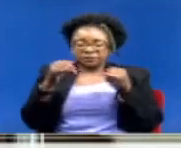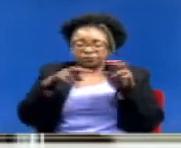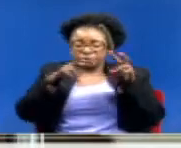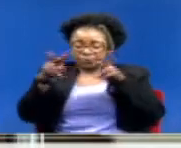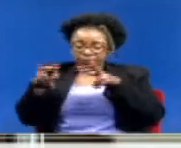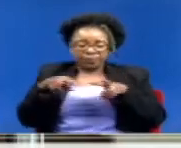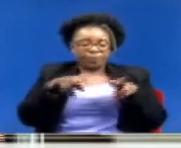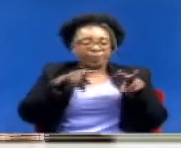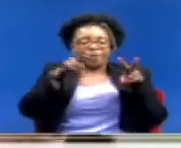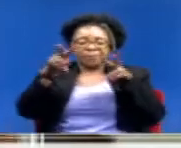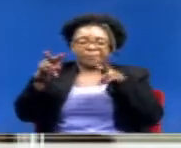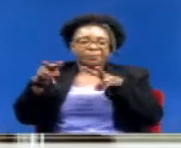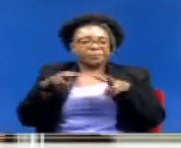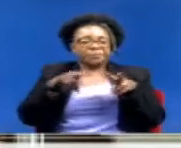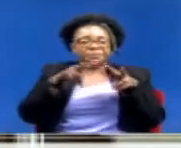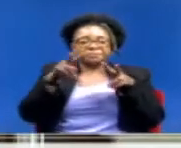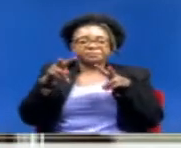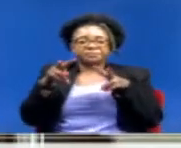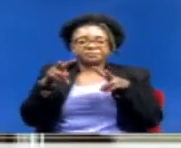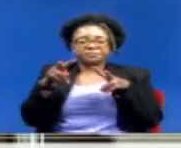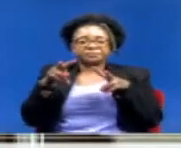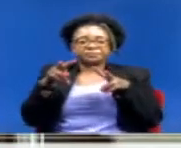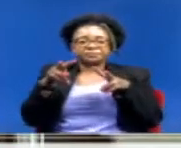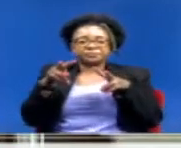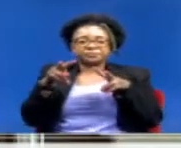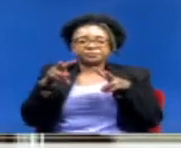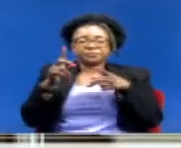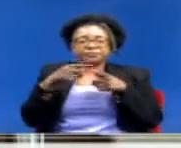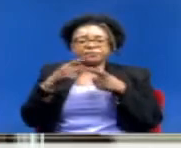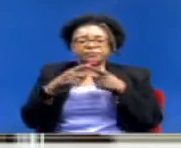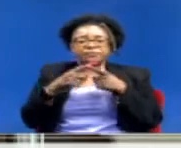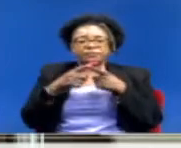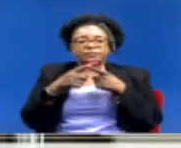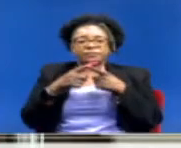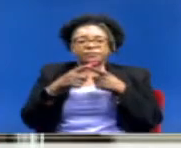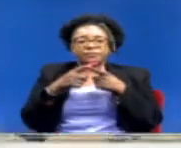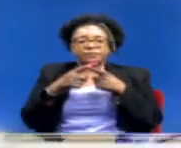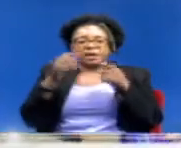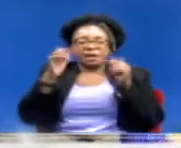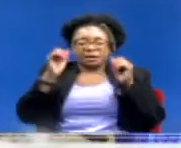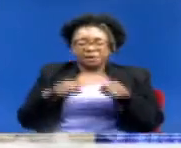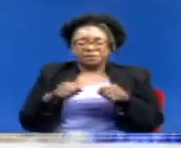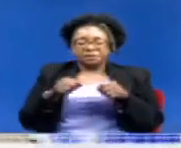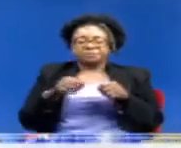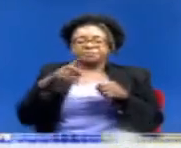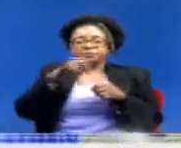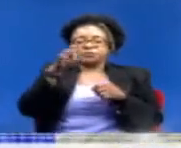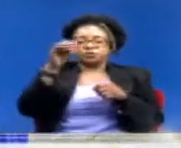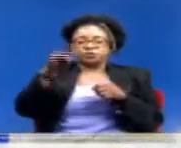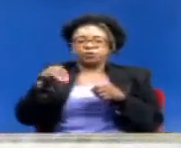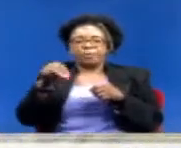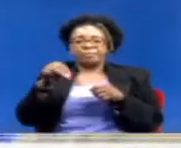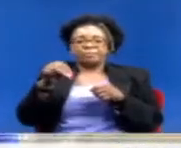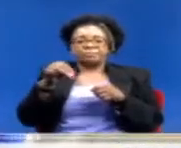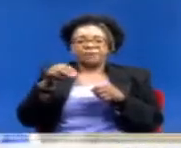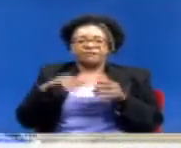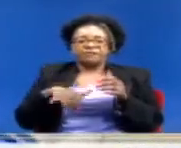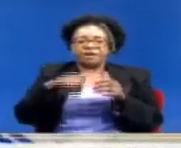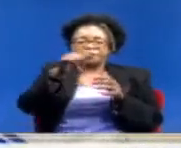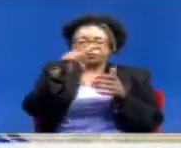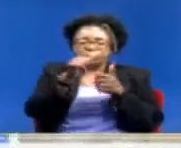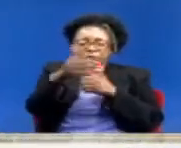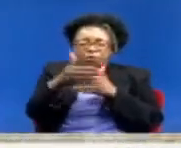to put it where it needs to be, and I will zoom in and out by flying closer or further away. We're not